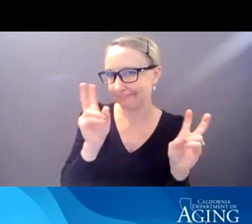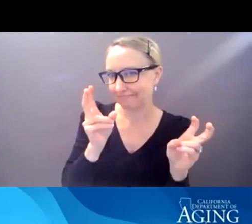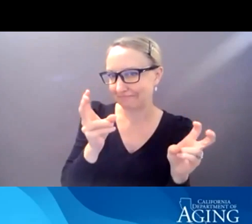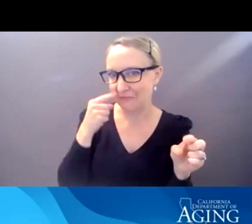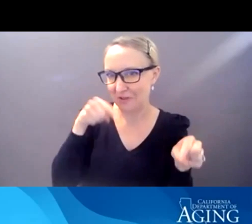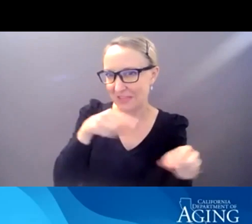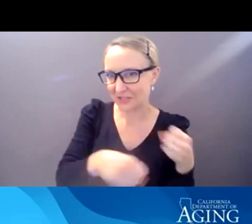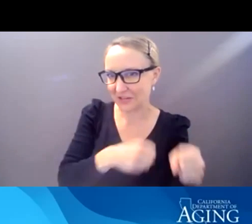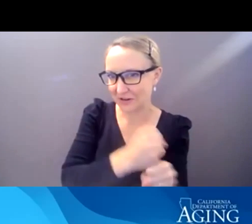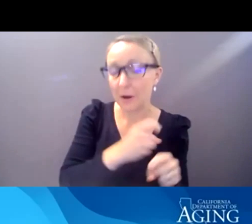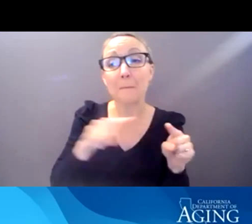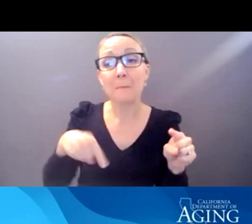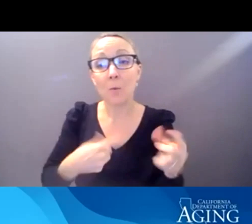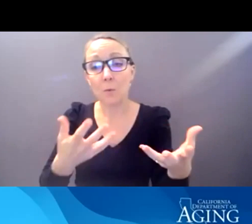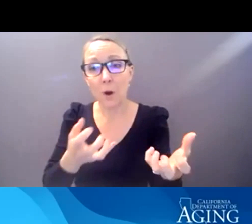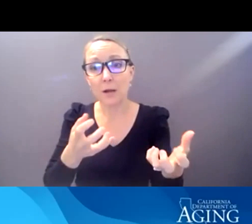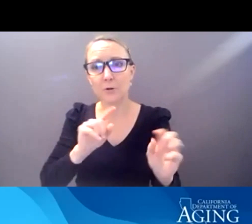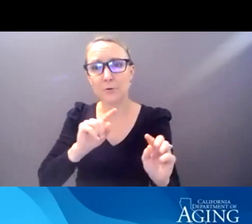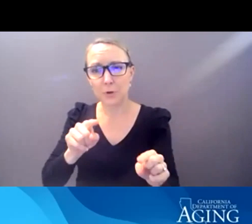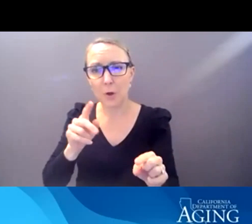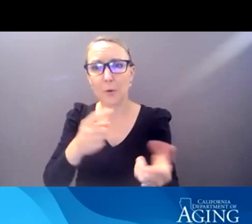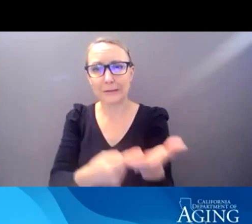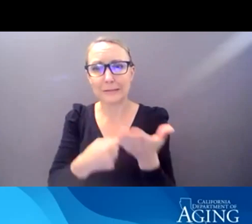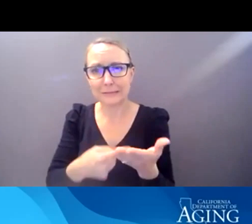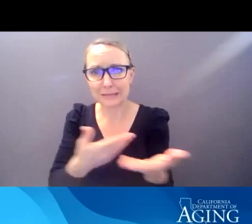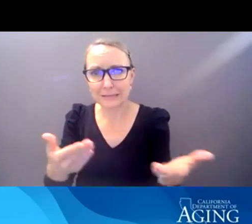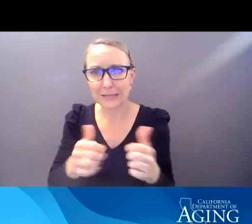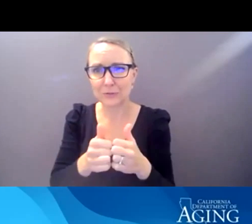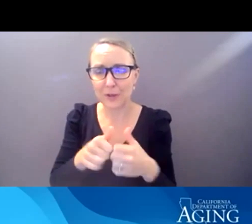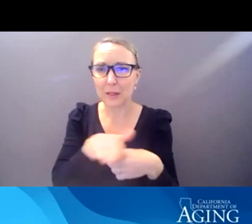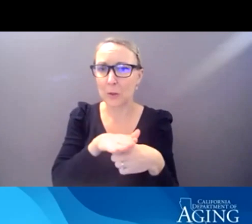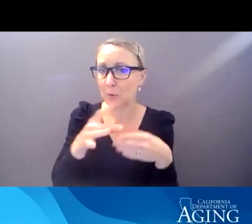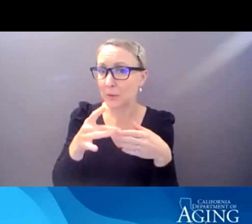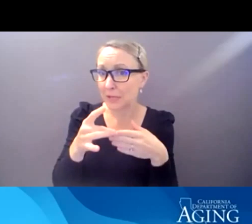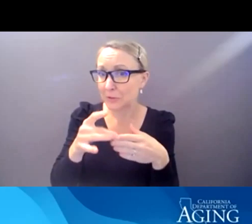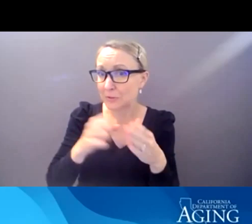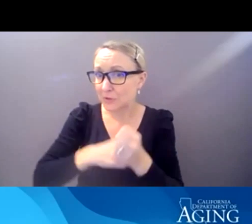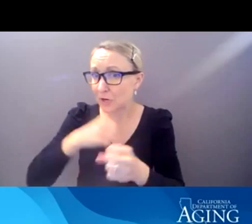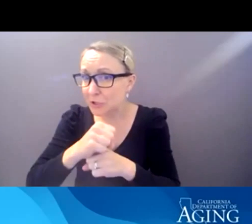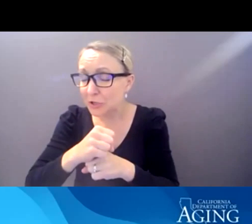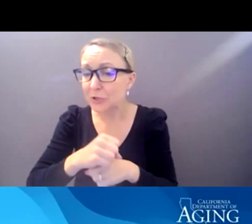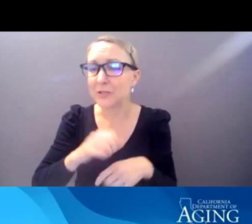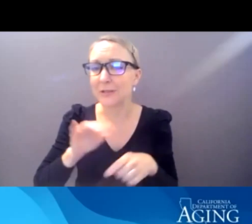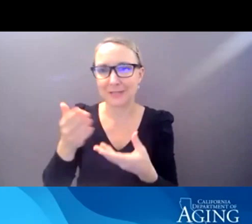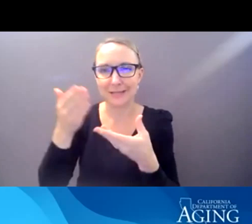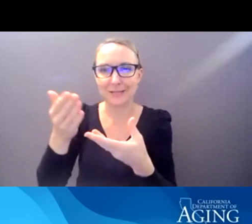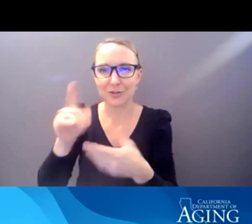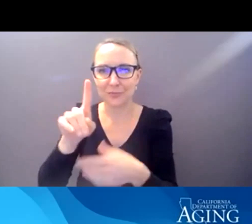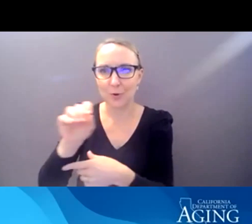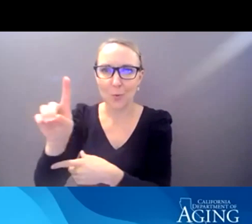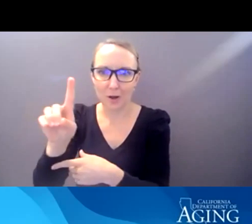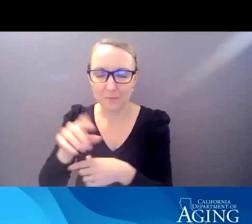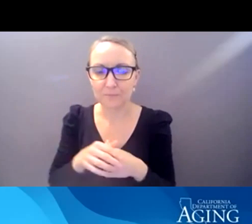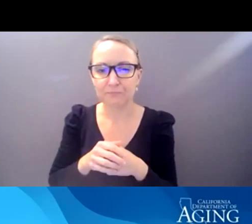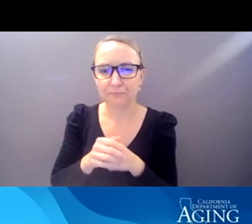to revisit California Area Agencies on Aging, Local Leadership Structures, Initiative 101. Related